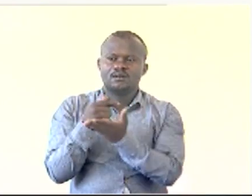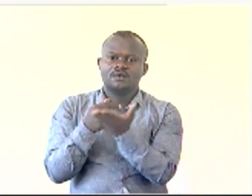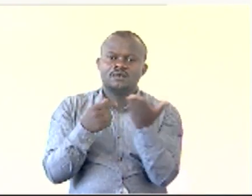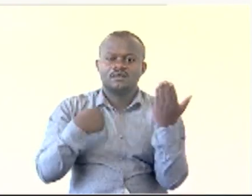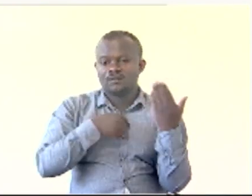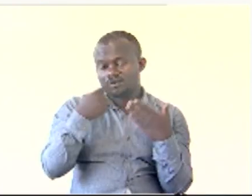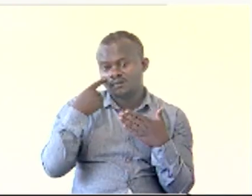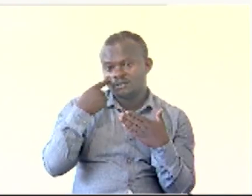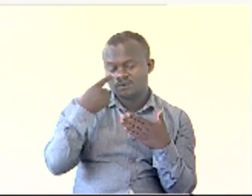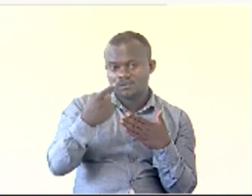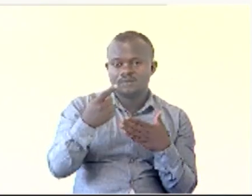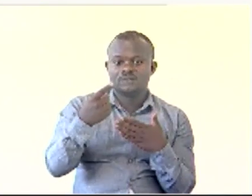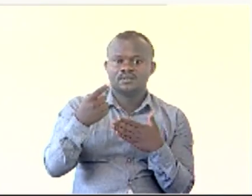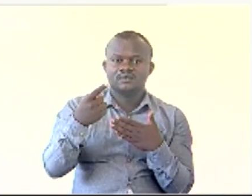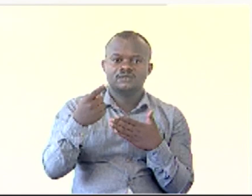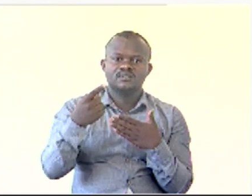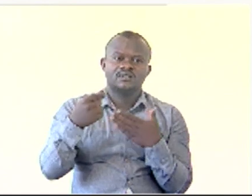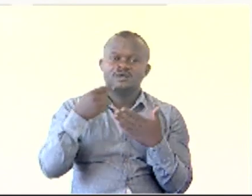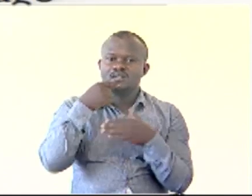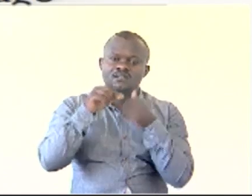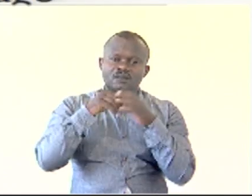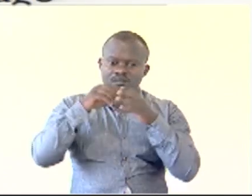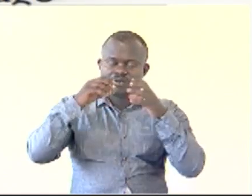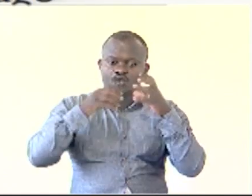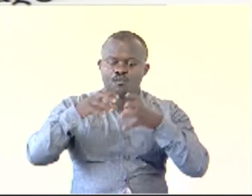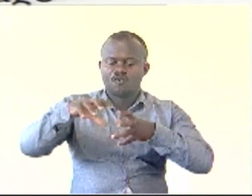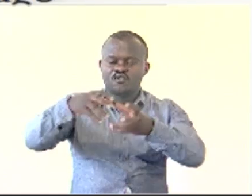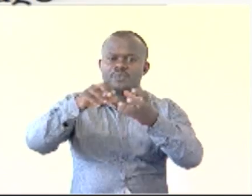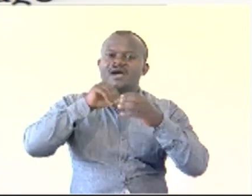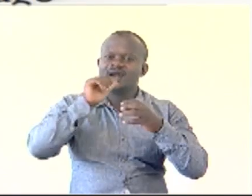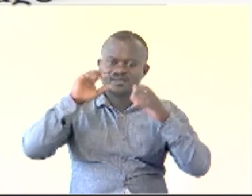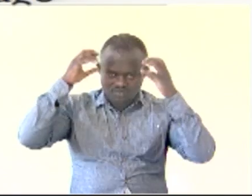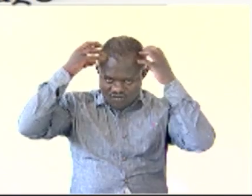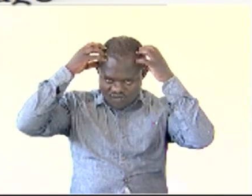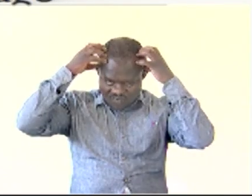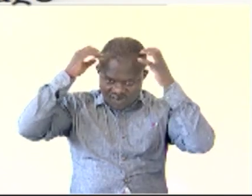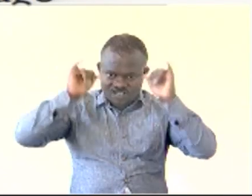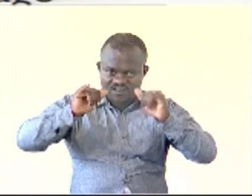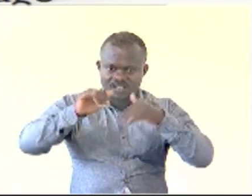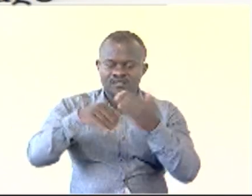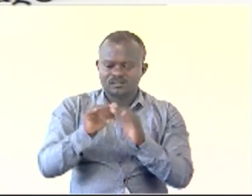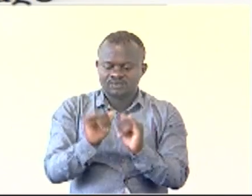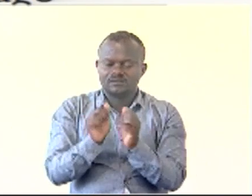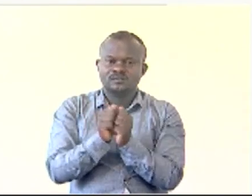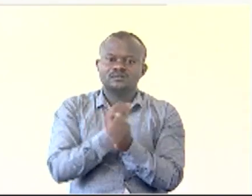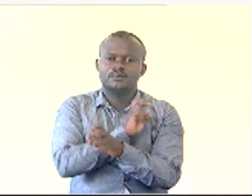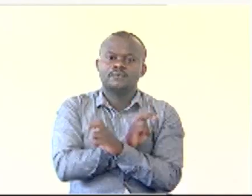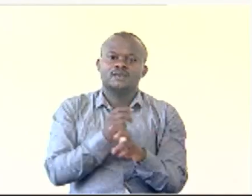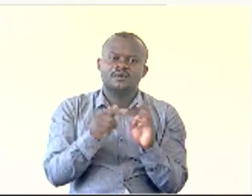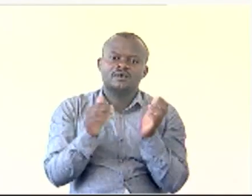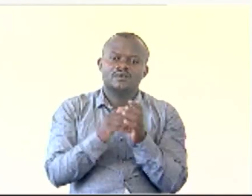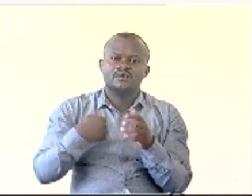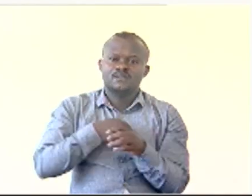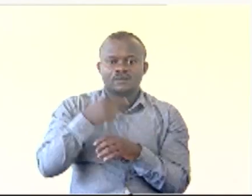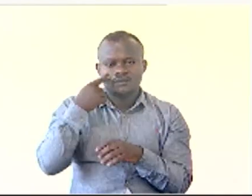in the skull, and we talked about the movable one. We talked about under movable one. We talked about the grinder joints, and also we talked about